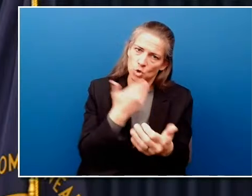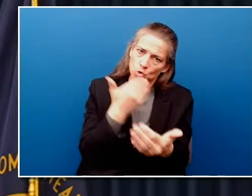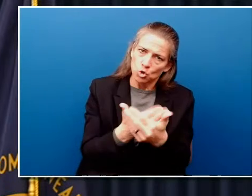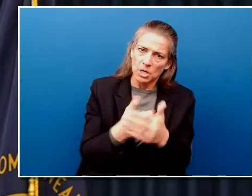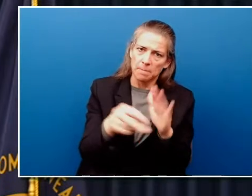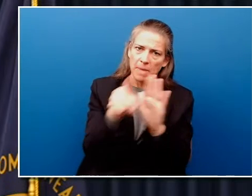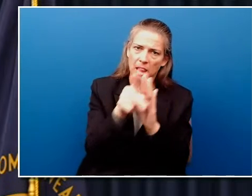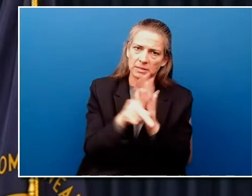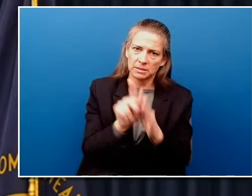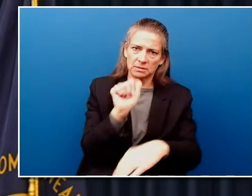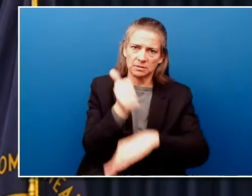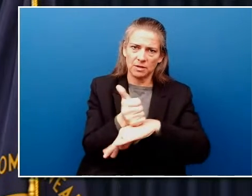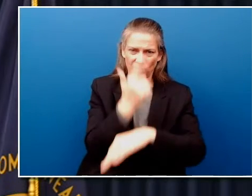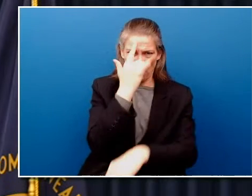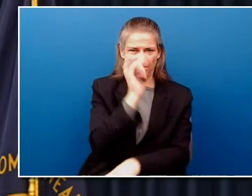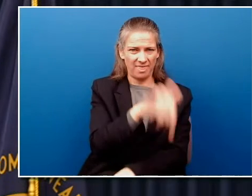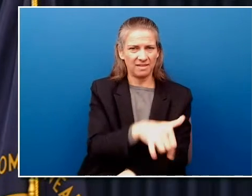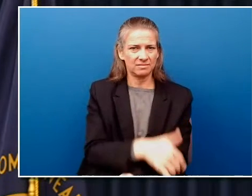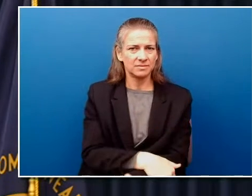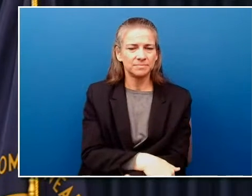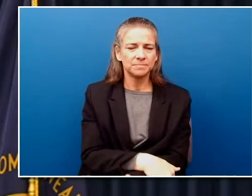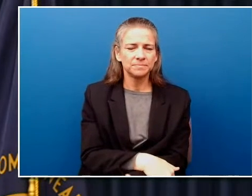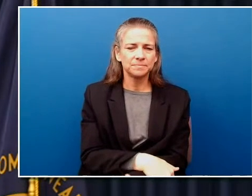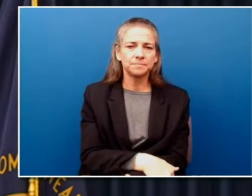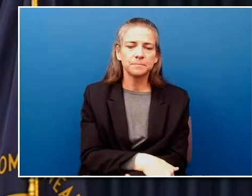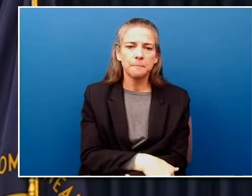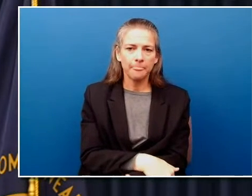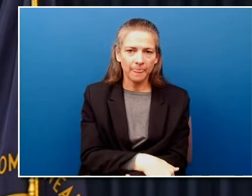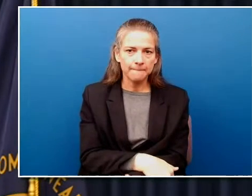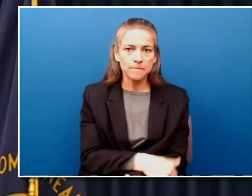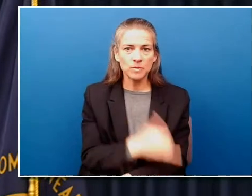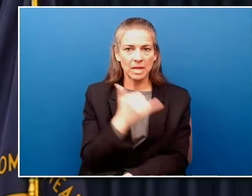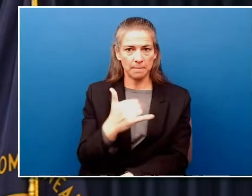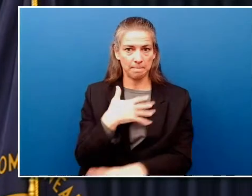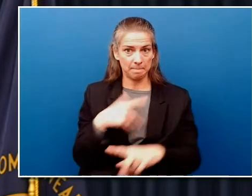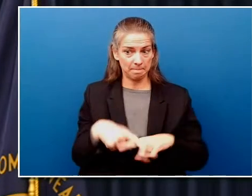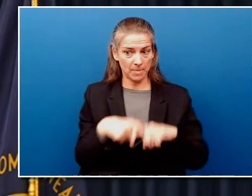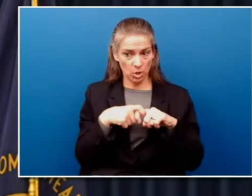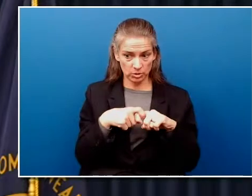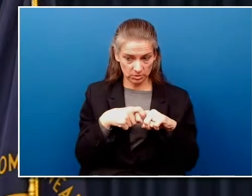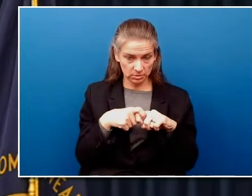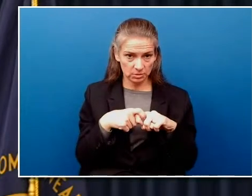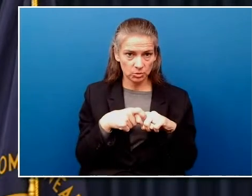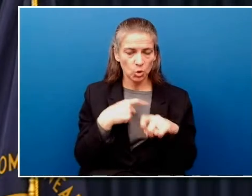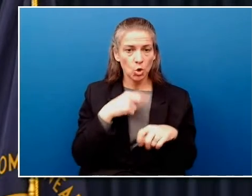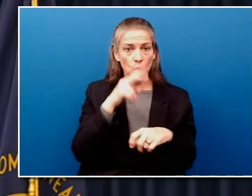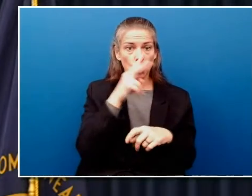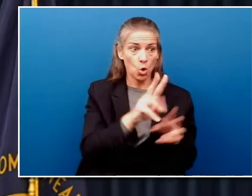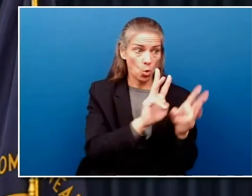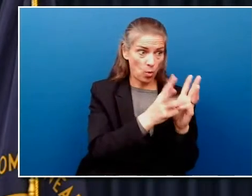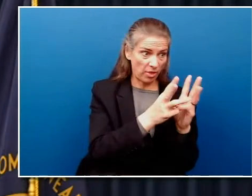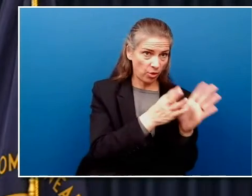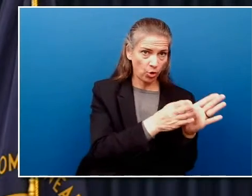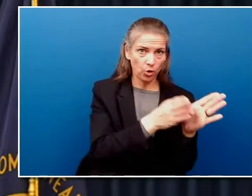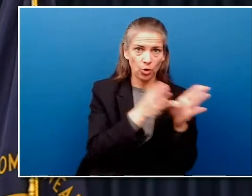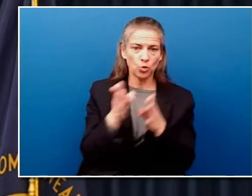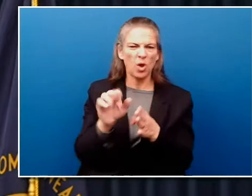do that. All right, I'm going to take just a pause because we're going to move from the weather update to some other